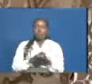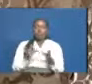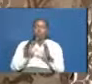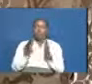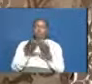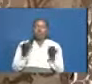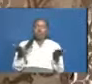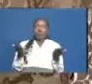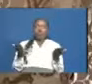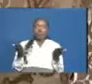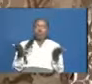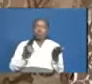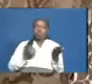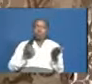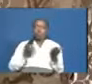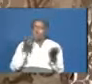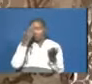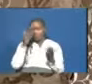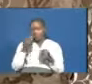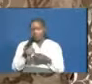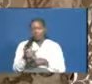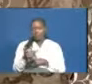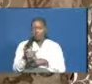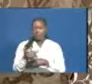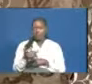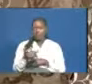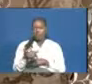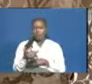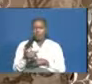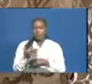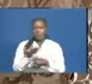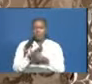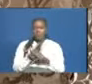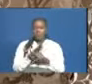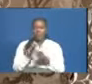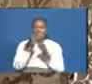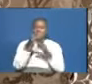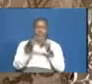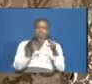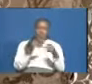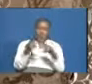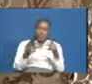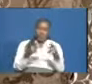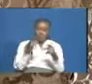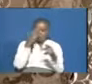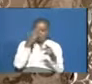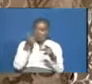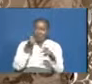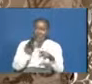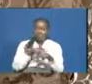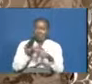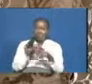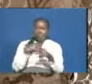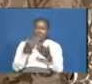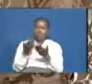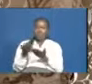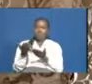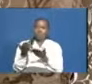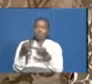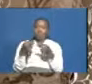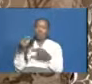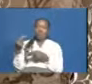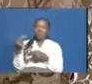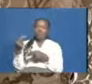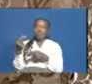girls because today there's a lot of progression, because when I was there, I was the highest,